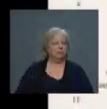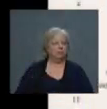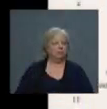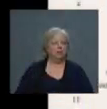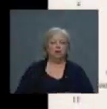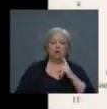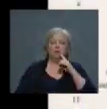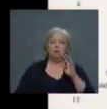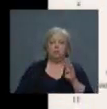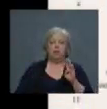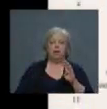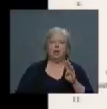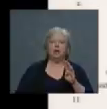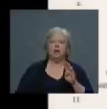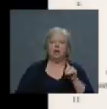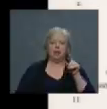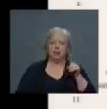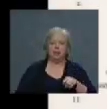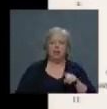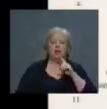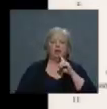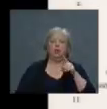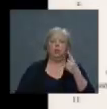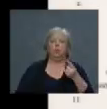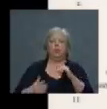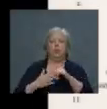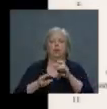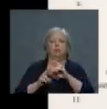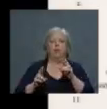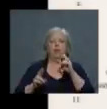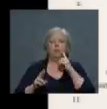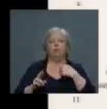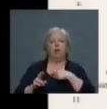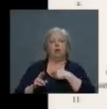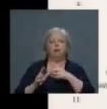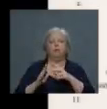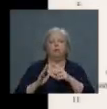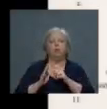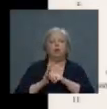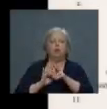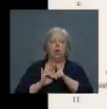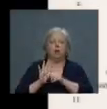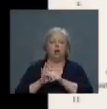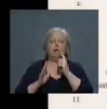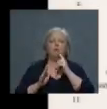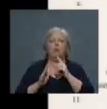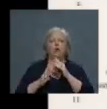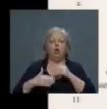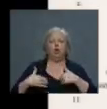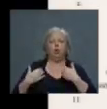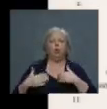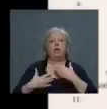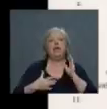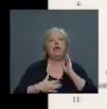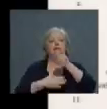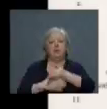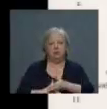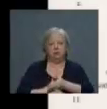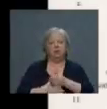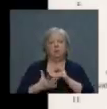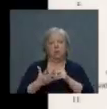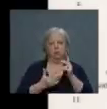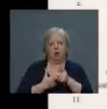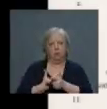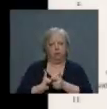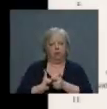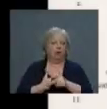Yeah. For B, similarly, these are the ones that are ready for us to enter into contracts for our youth intervention programs. You can see